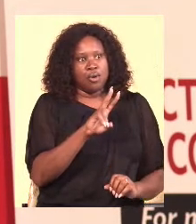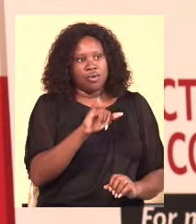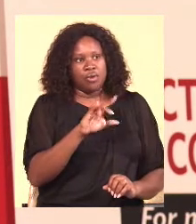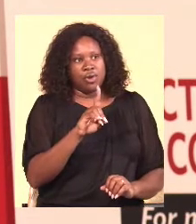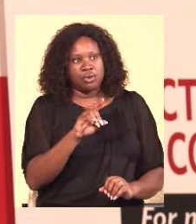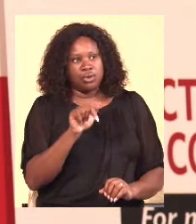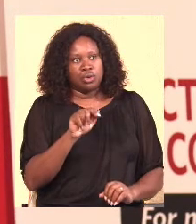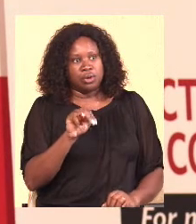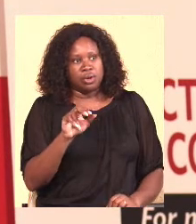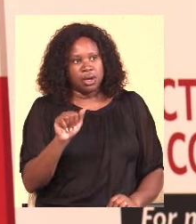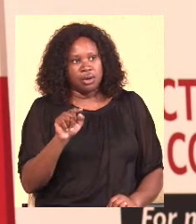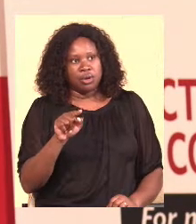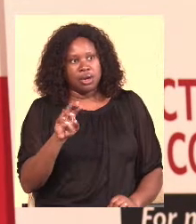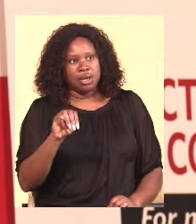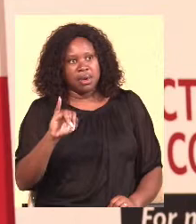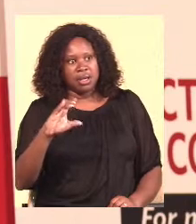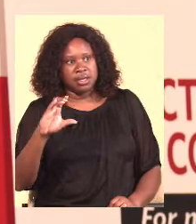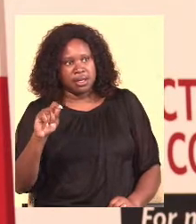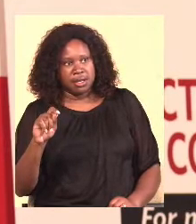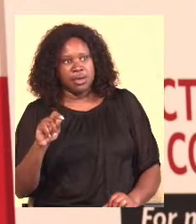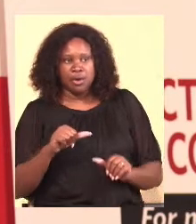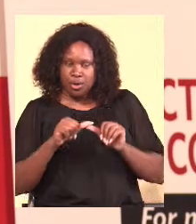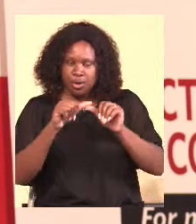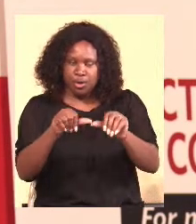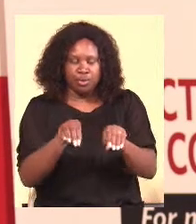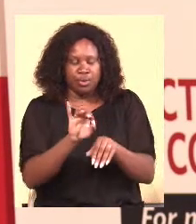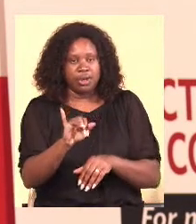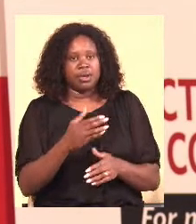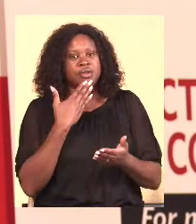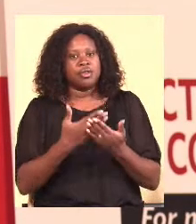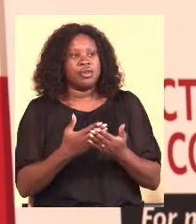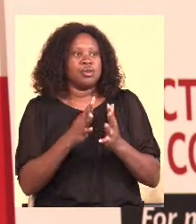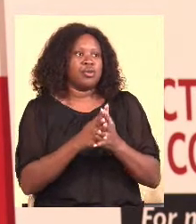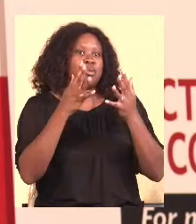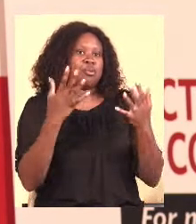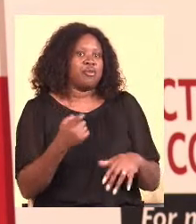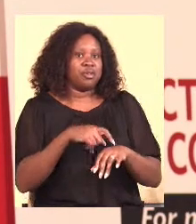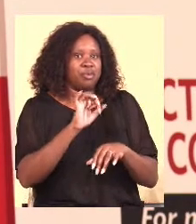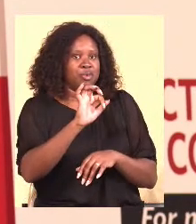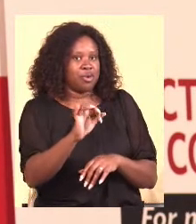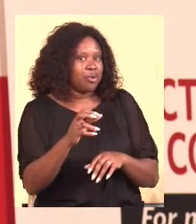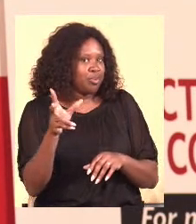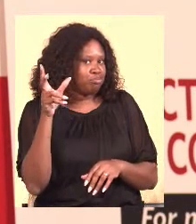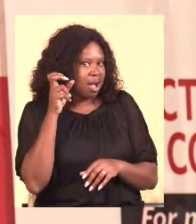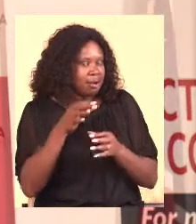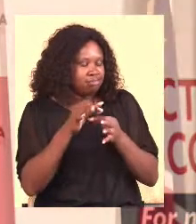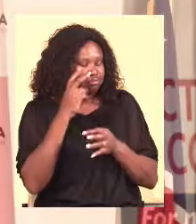covid.nam@mict.gov.na, and we'll continue to engage our panelists with that. Thank you very much for taking time out, and see you